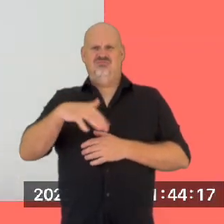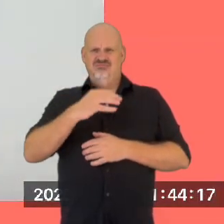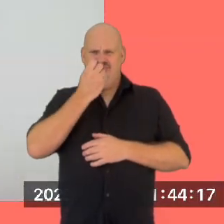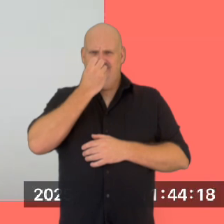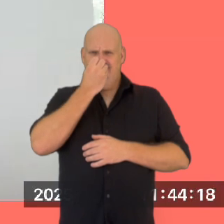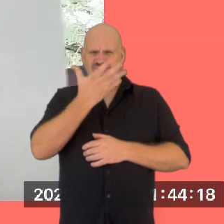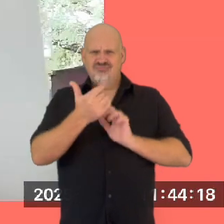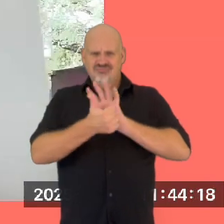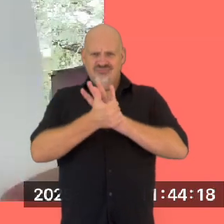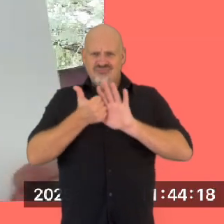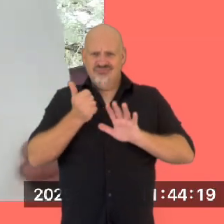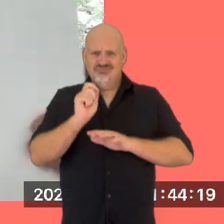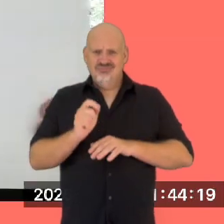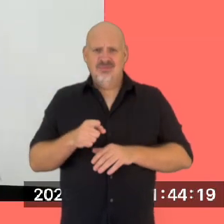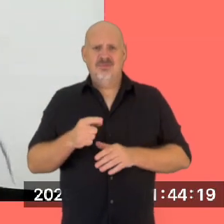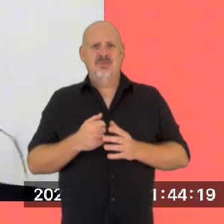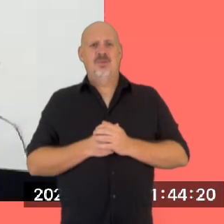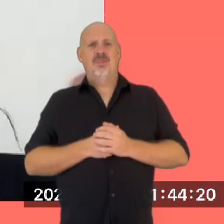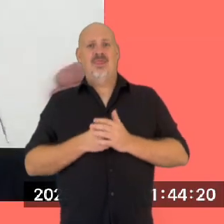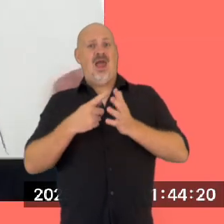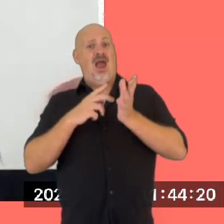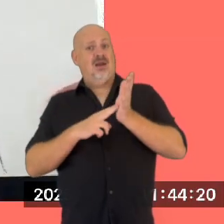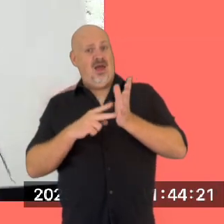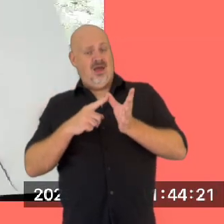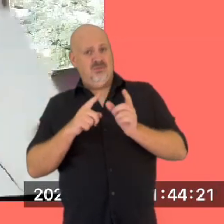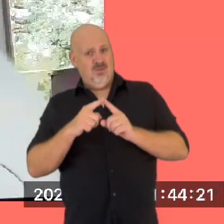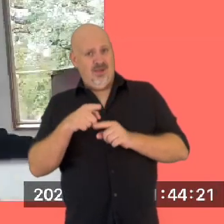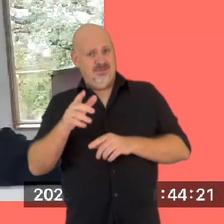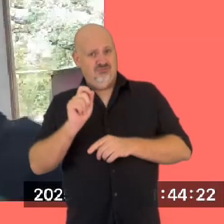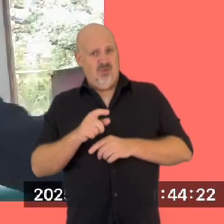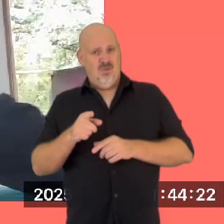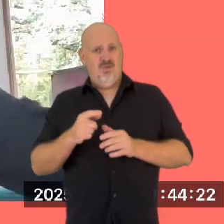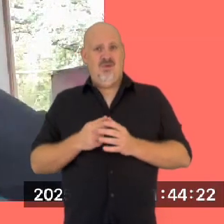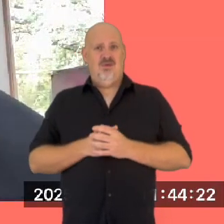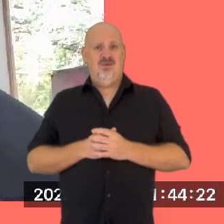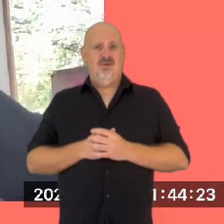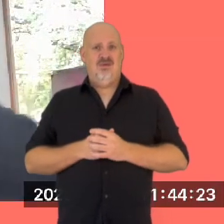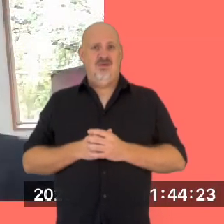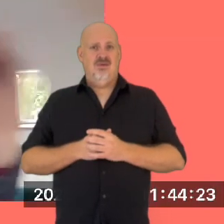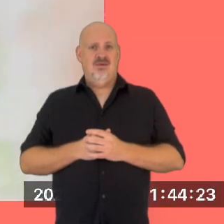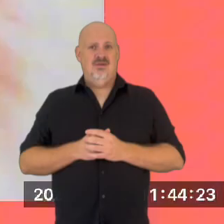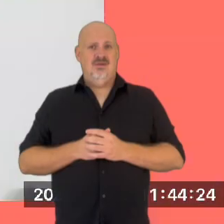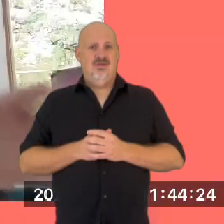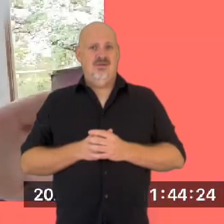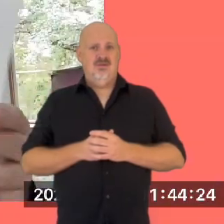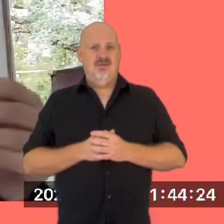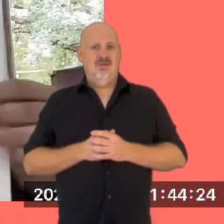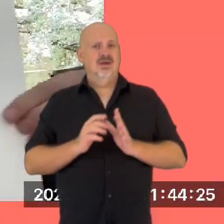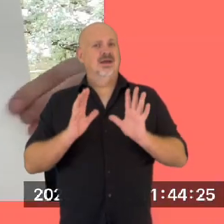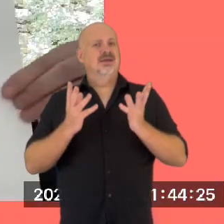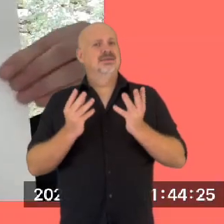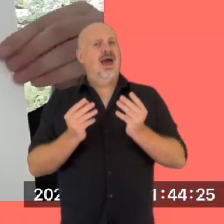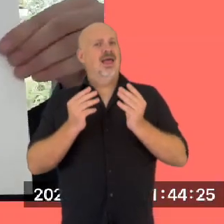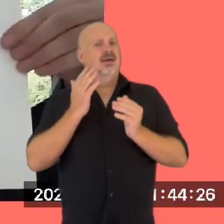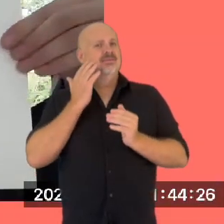Gemma. Gemma, beautiful work on there. Yeah. And again, And then we have Anna's one as